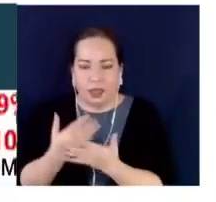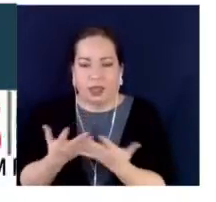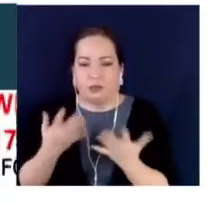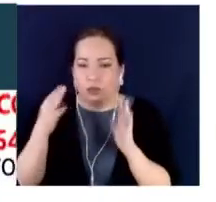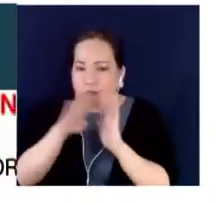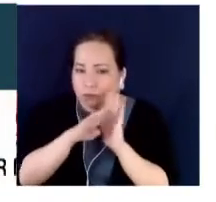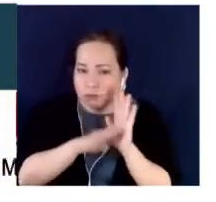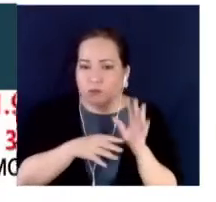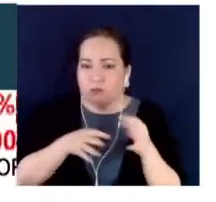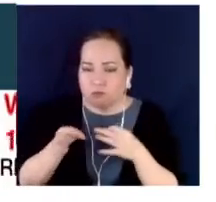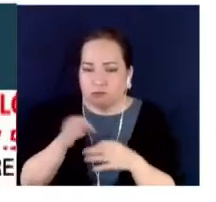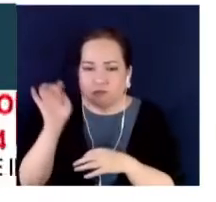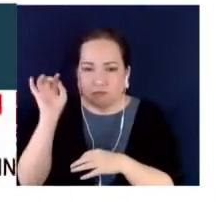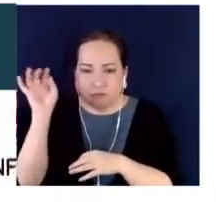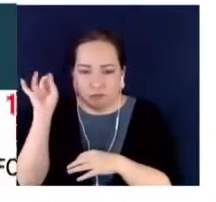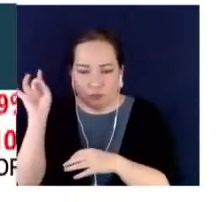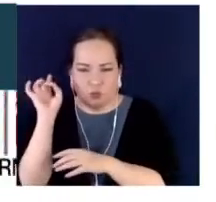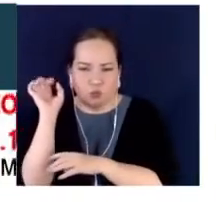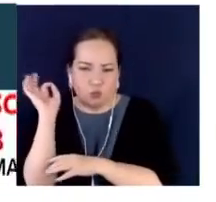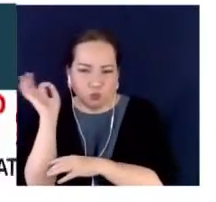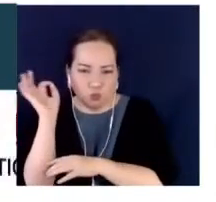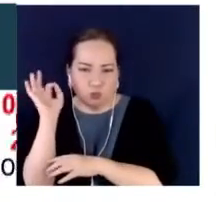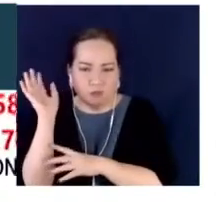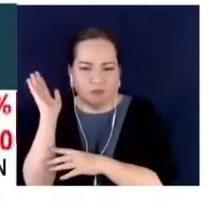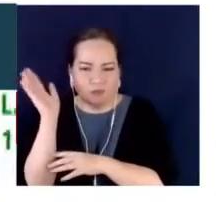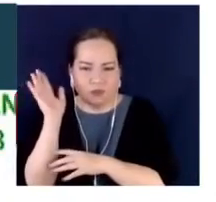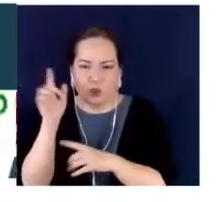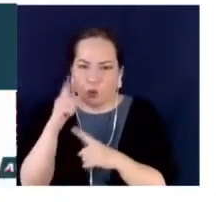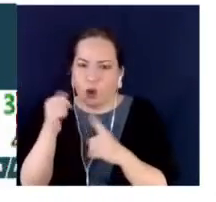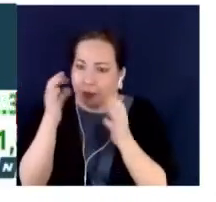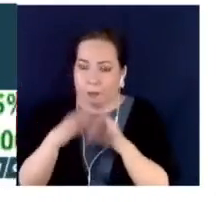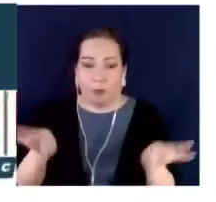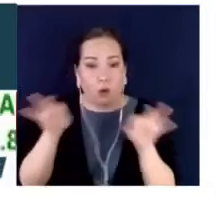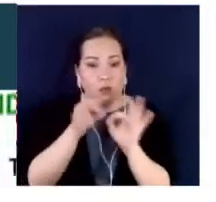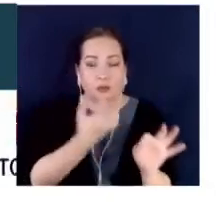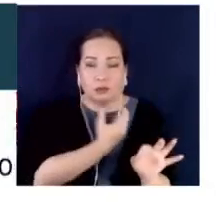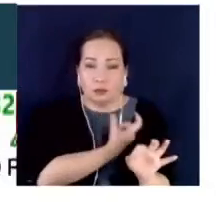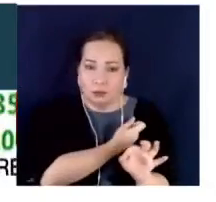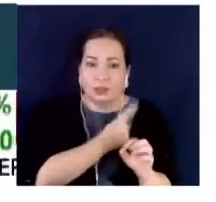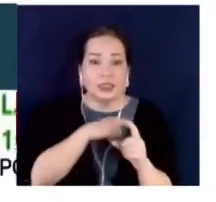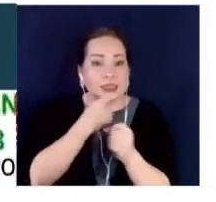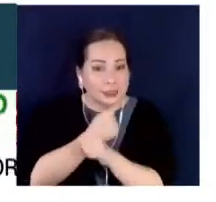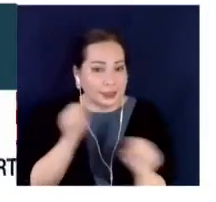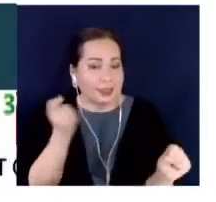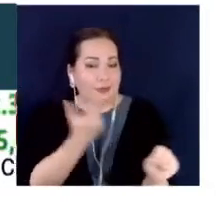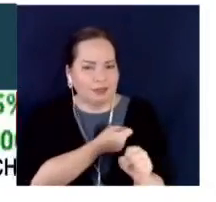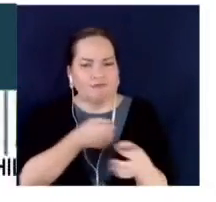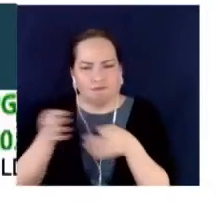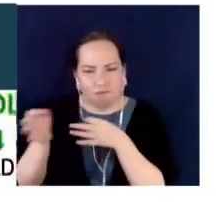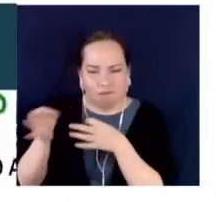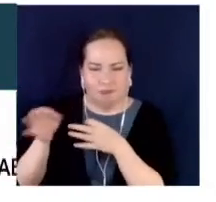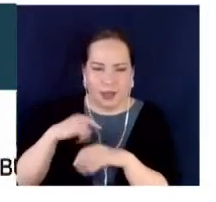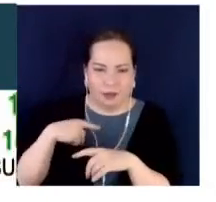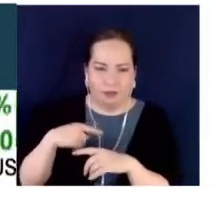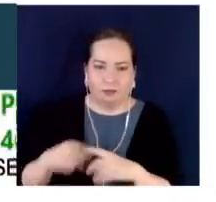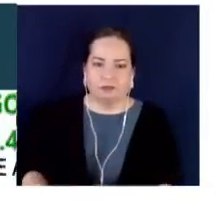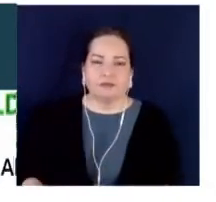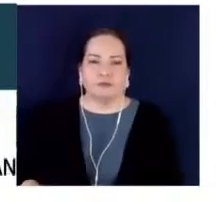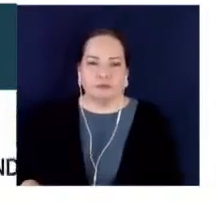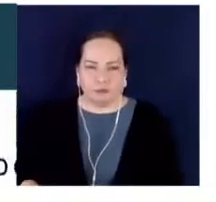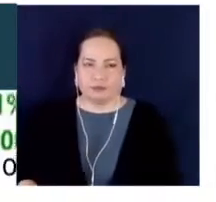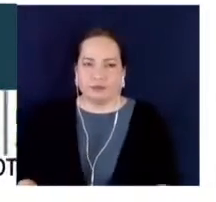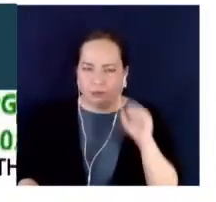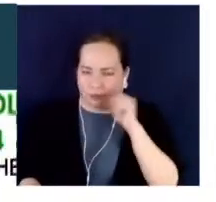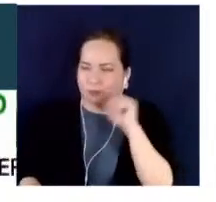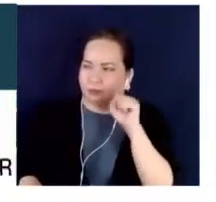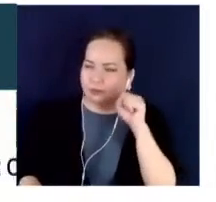We're bringing them videos about why is it important to be vaccinated and how safe these vaccines are. Yeah, and talking about how safe these